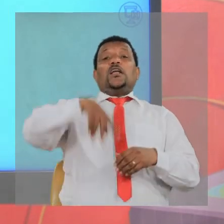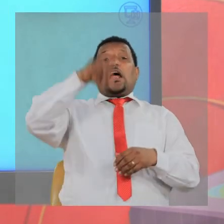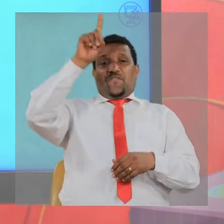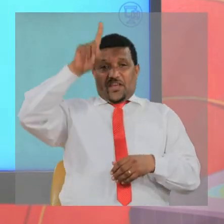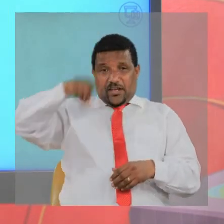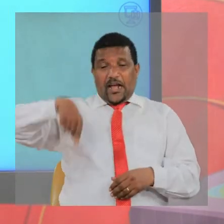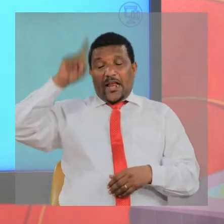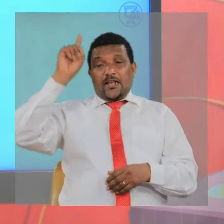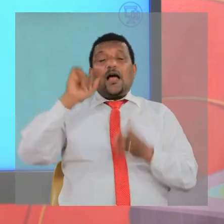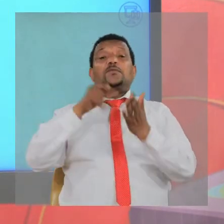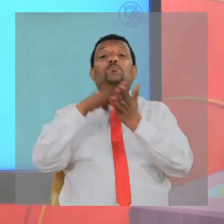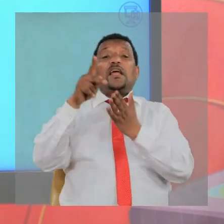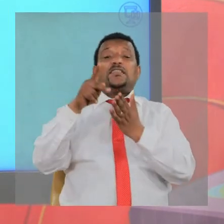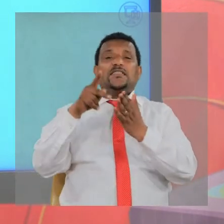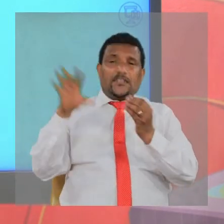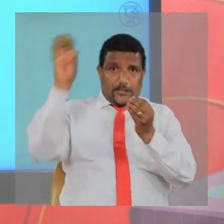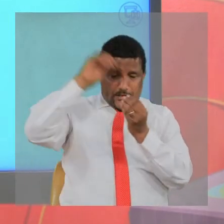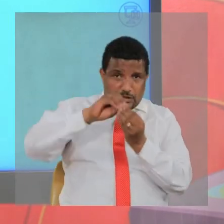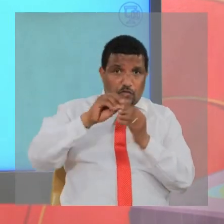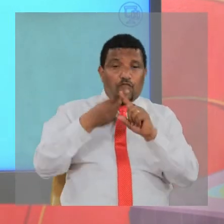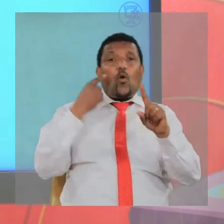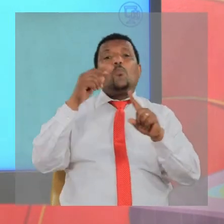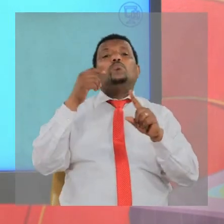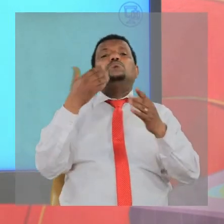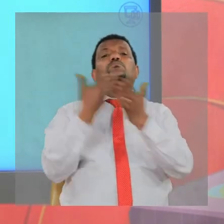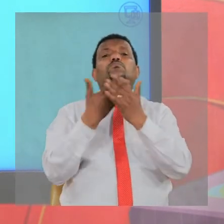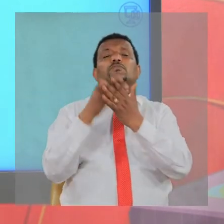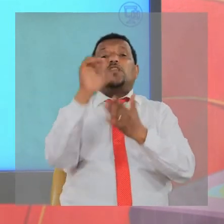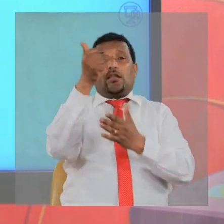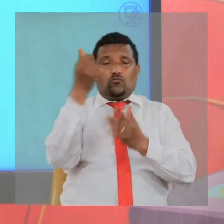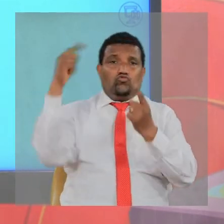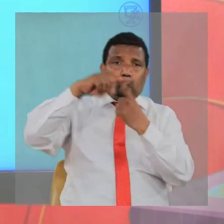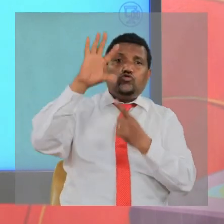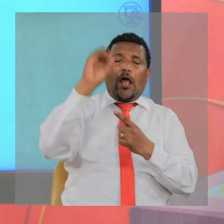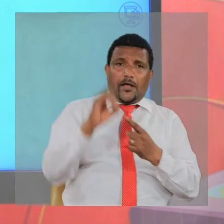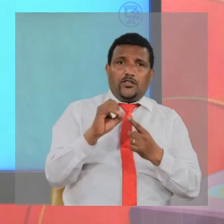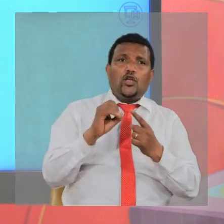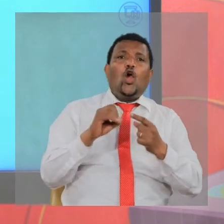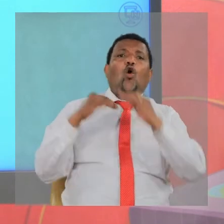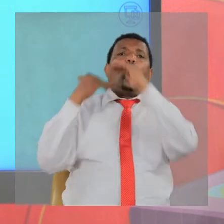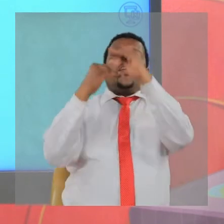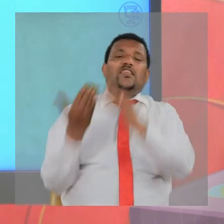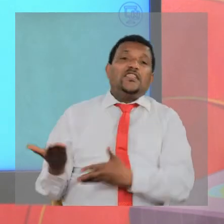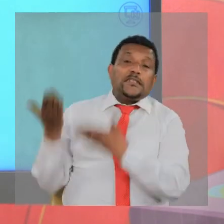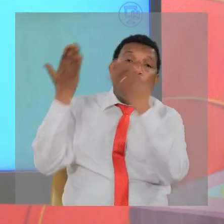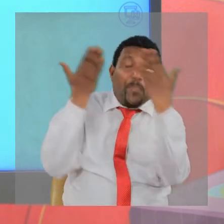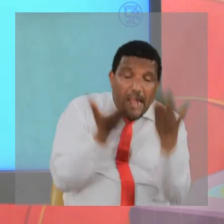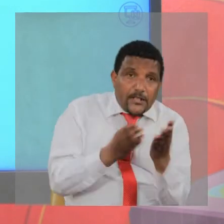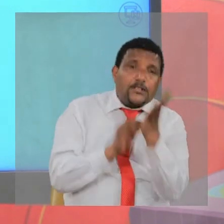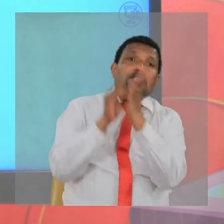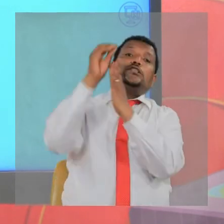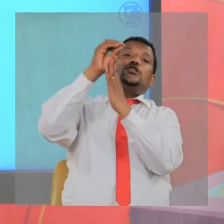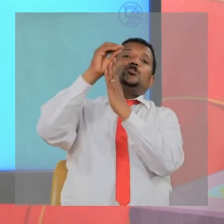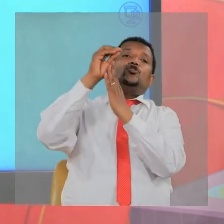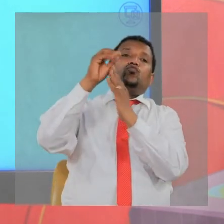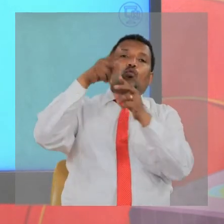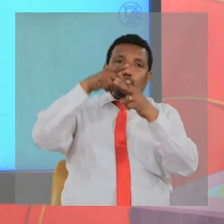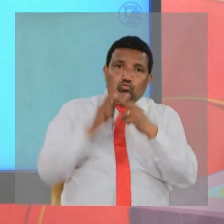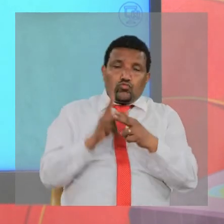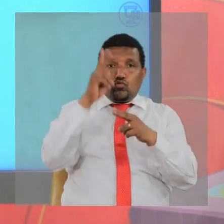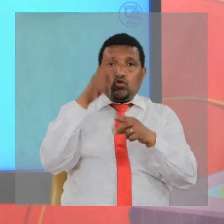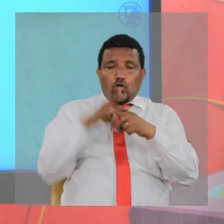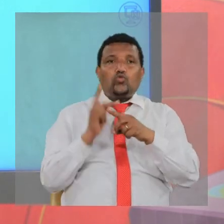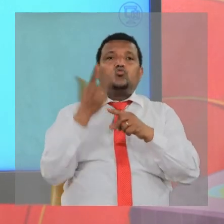Graphically, as price increase from per 10 to 90, then the quantity supplied increases from 2 kg